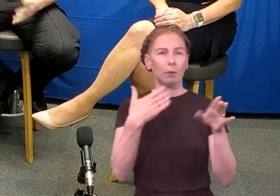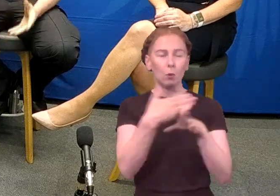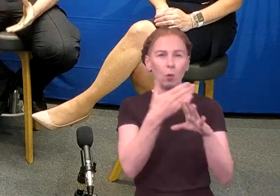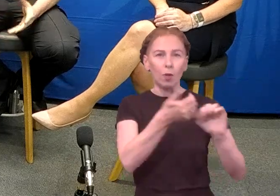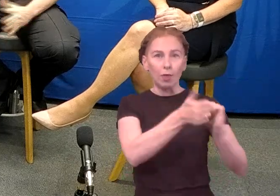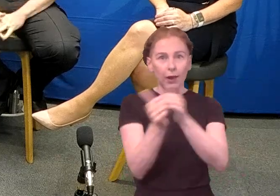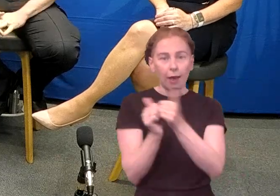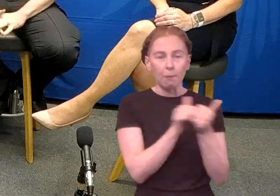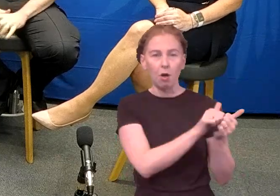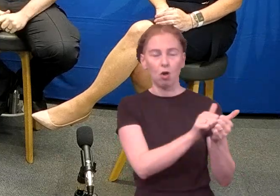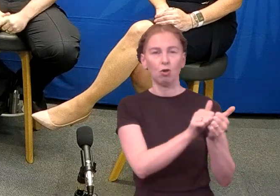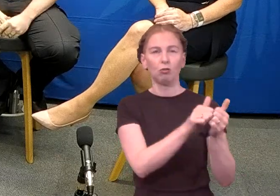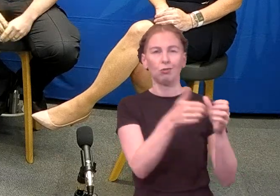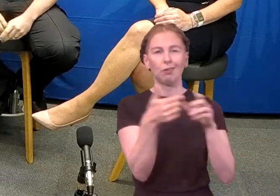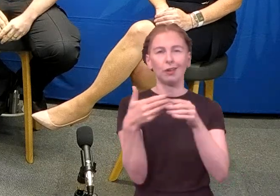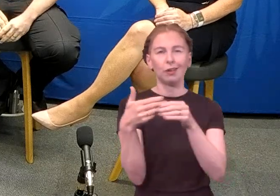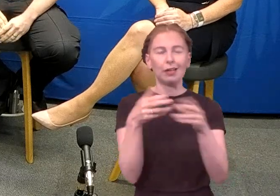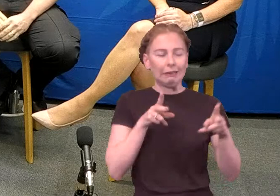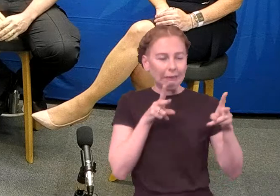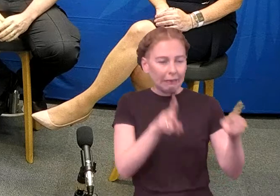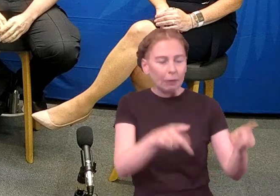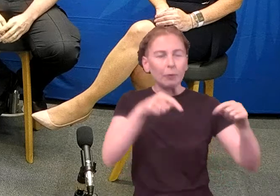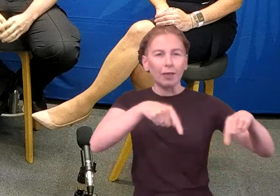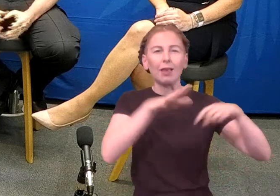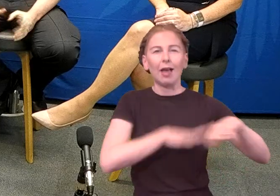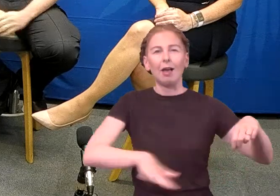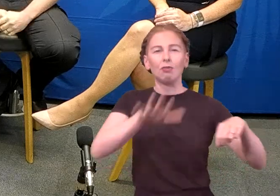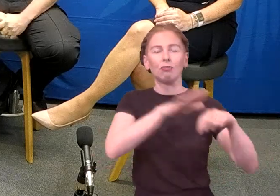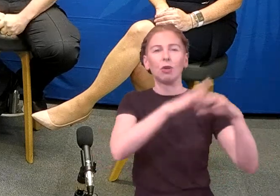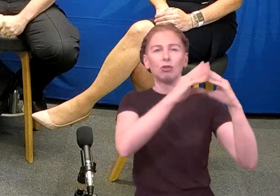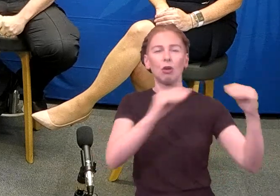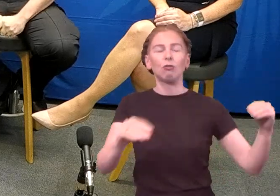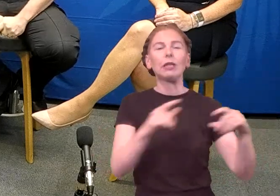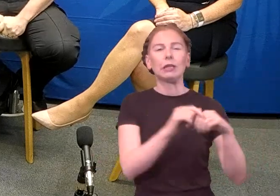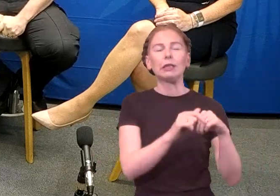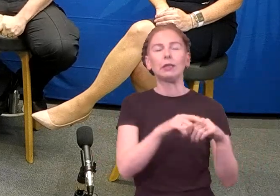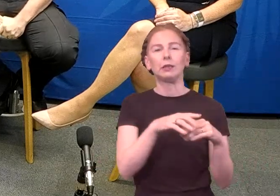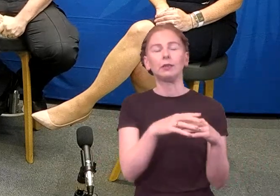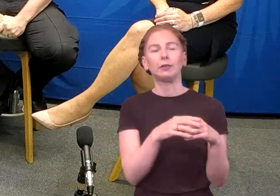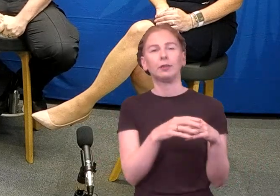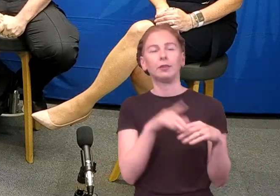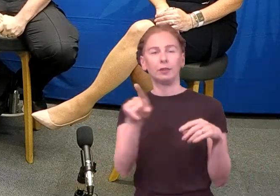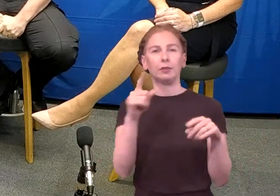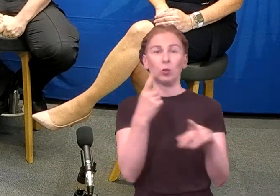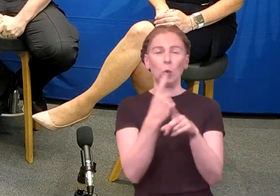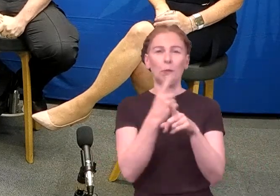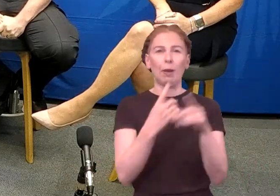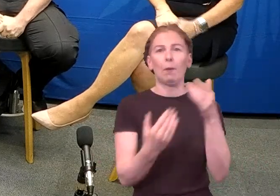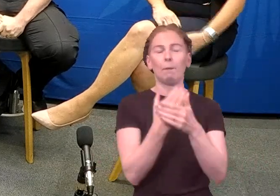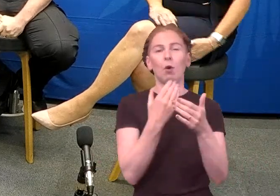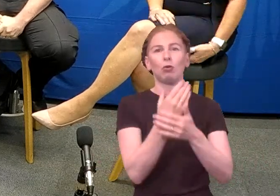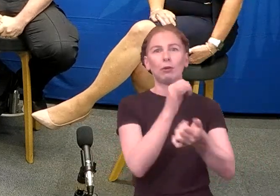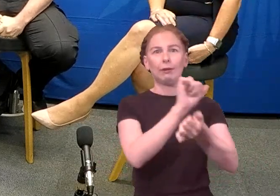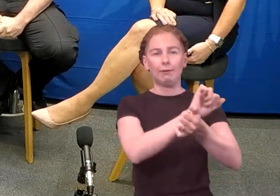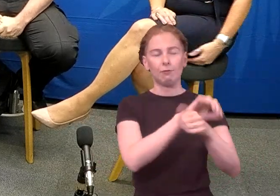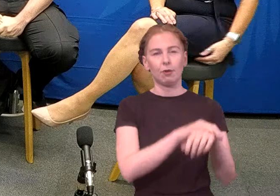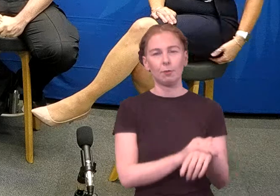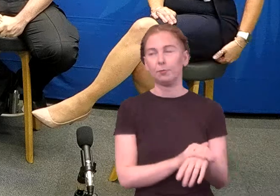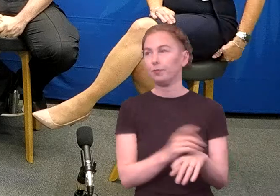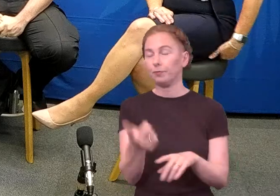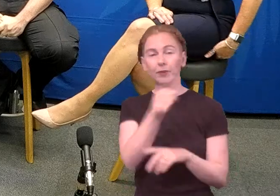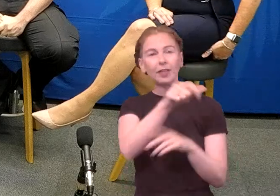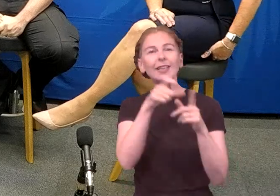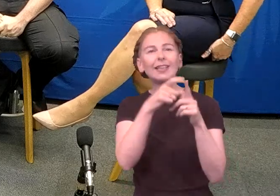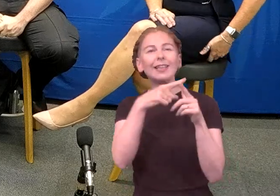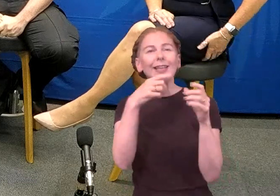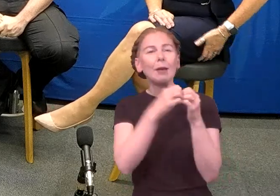tackle problems in the borough, and also the North Division's lead for modern slavery. Thank you. And Debbie. Hi, thanks ever so much for inviting me along